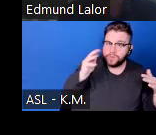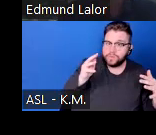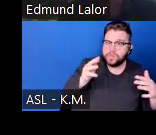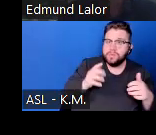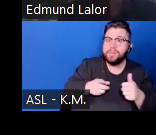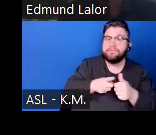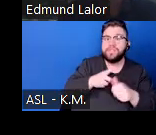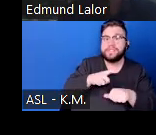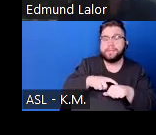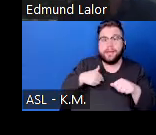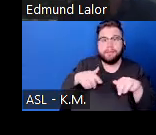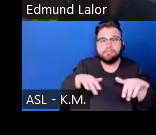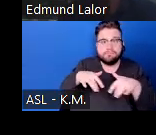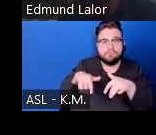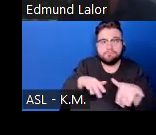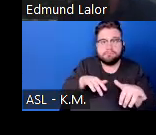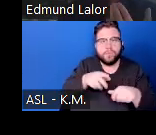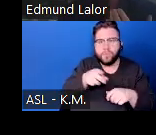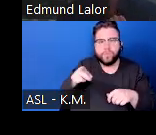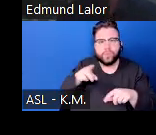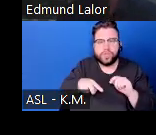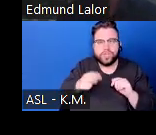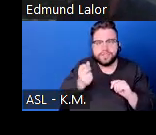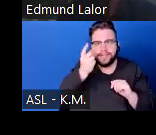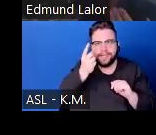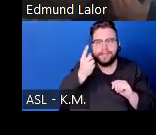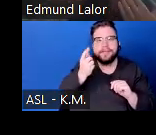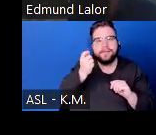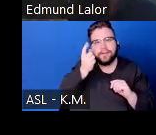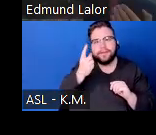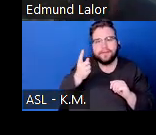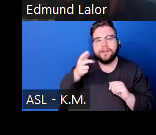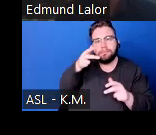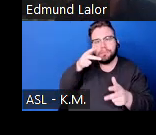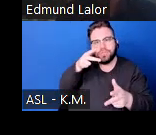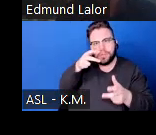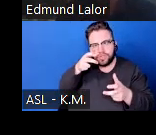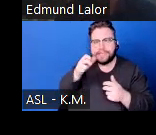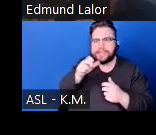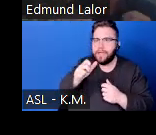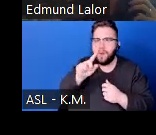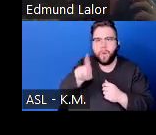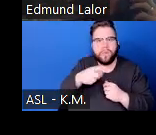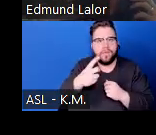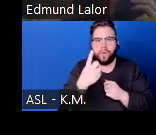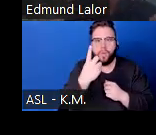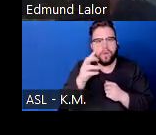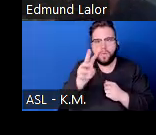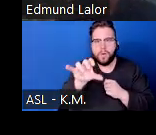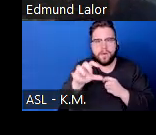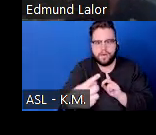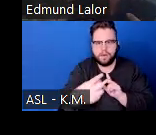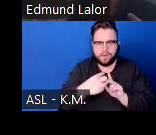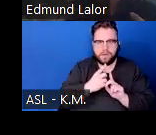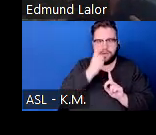first place, because again, perception is not just the bottom-up information going into your system. It's combining